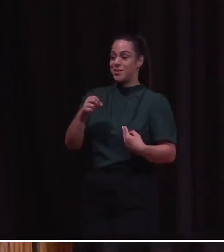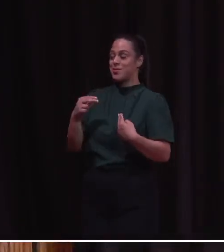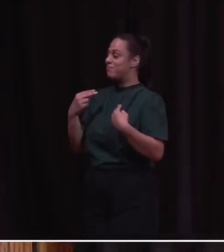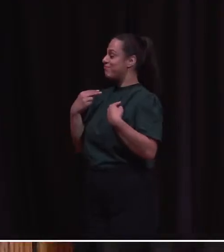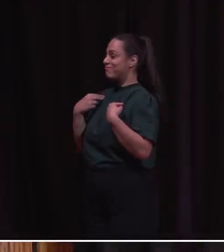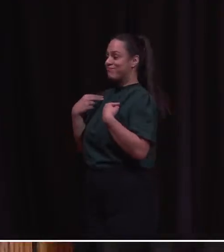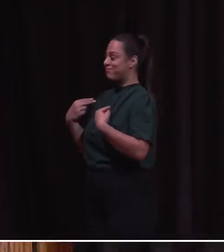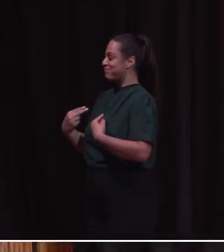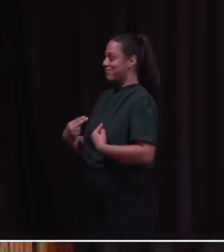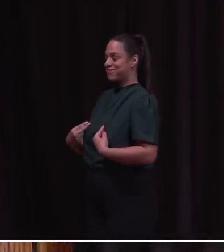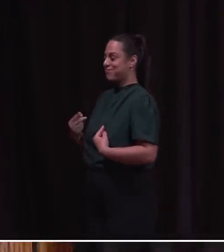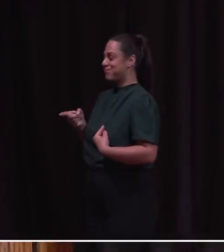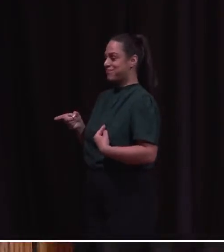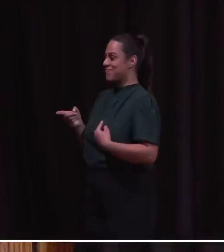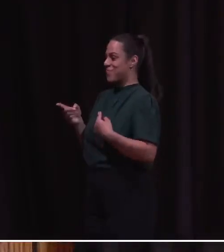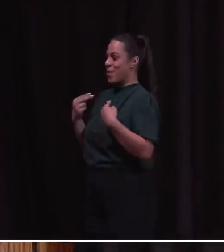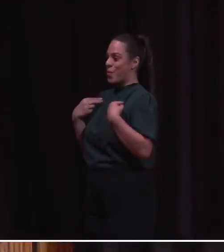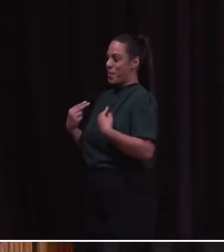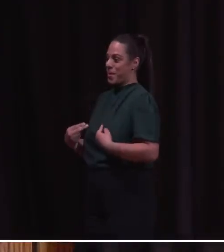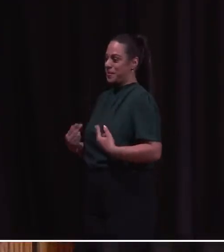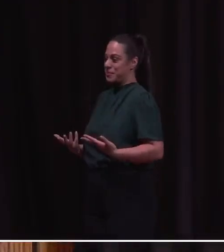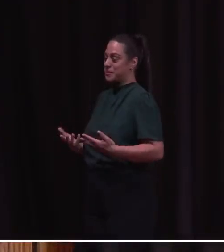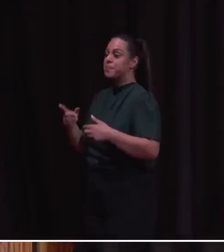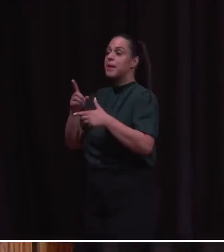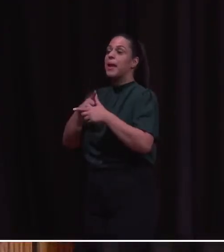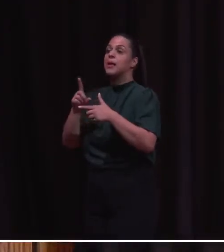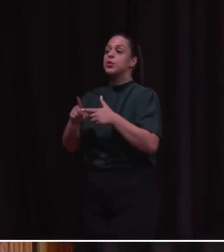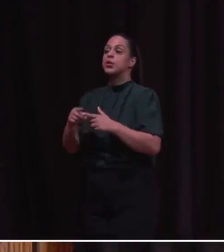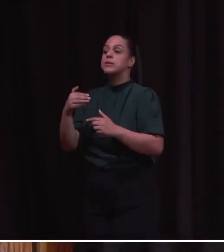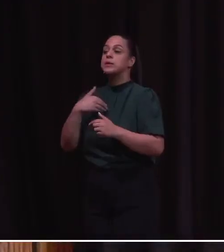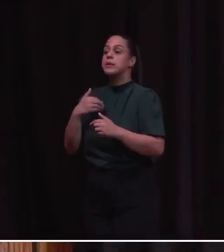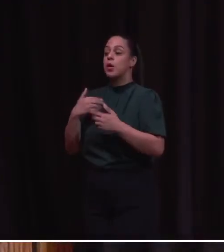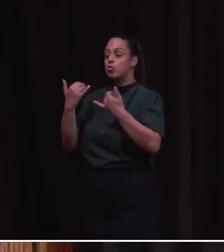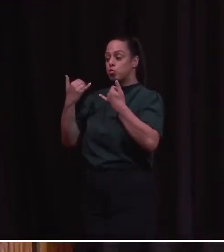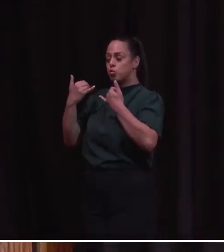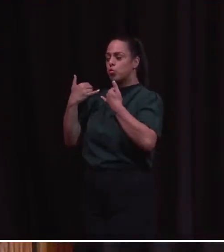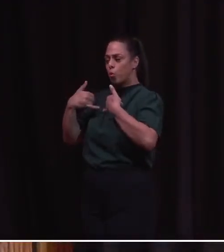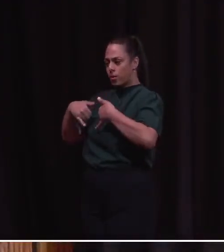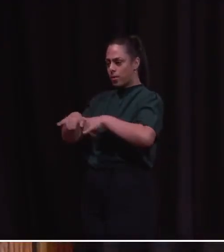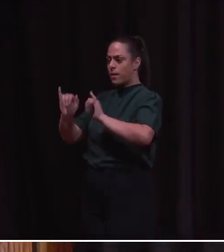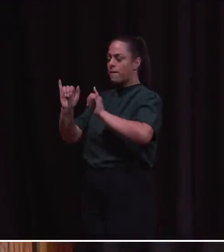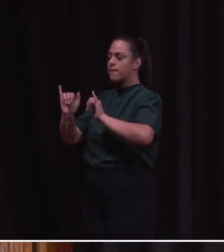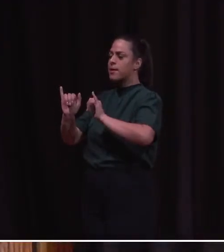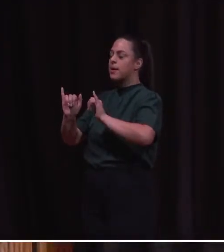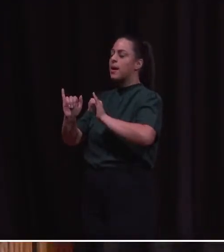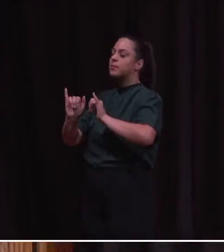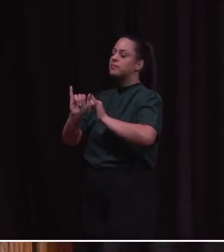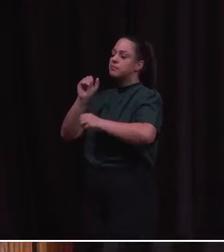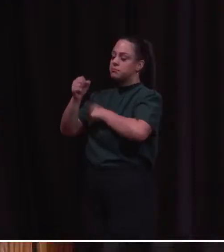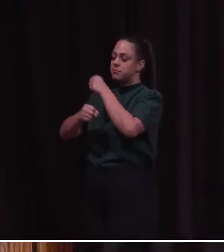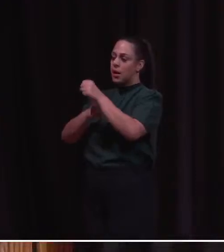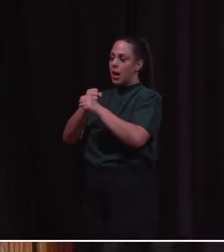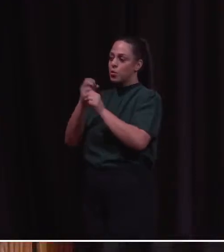21st century, we're still fighting and articulating the fact that Black lives matter?